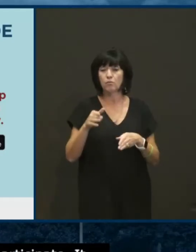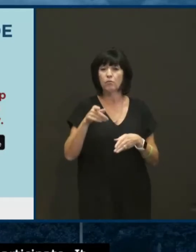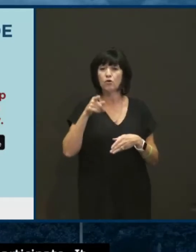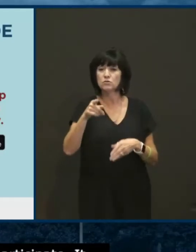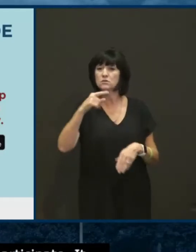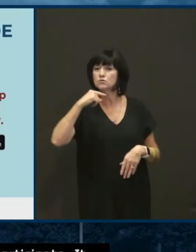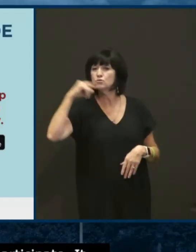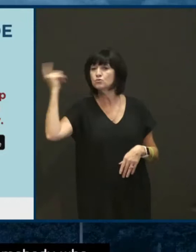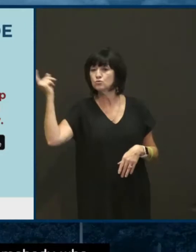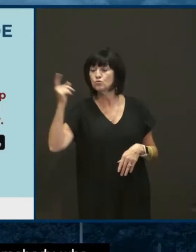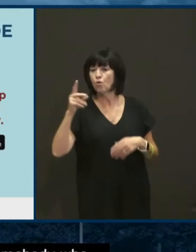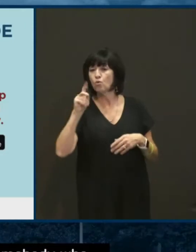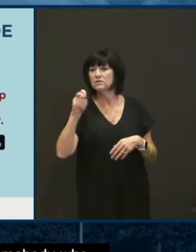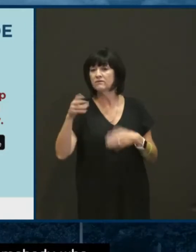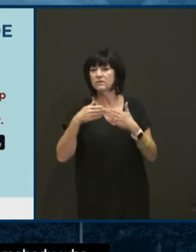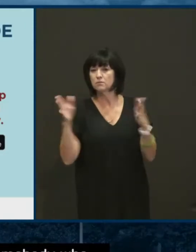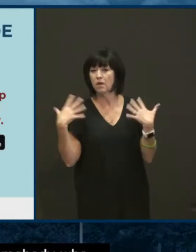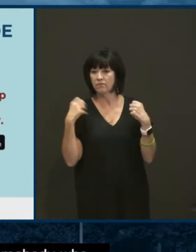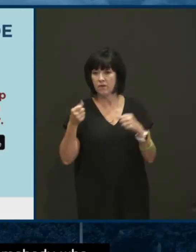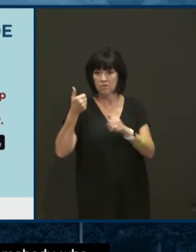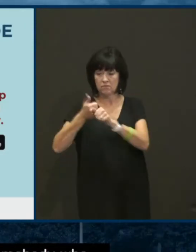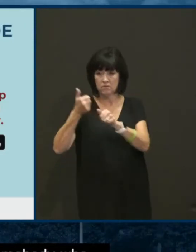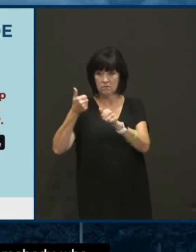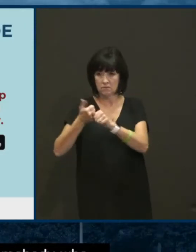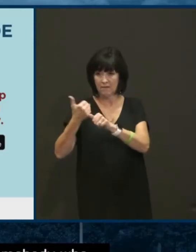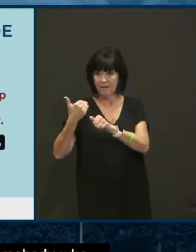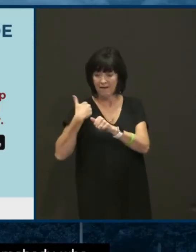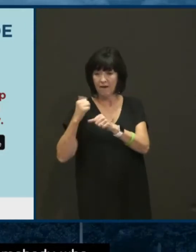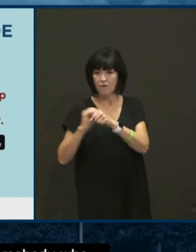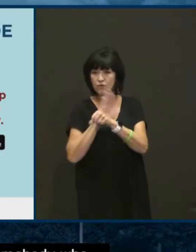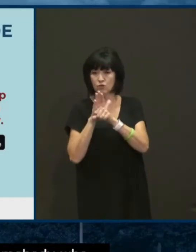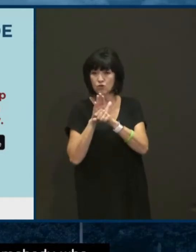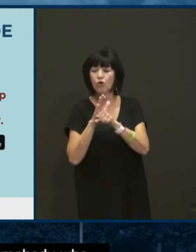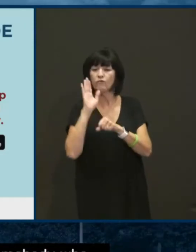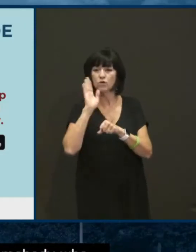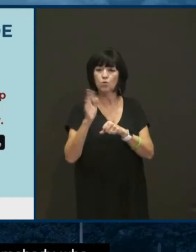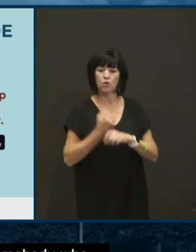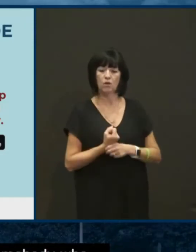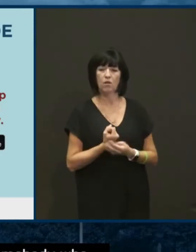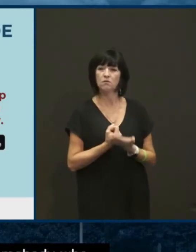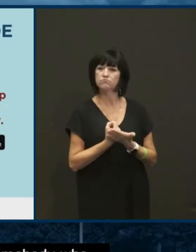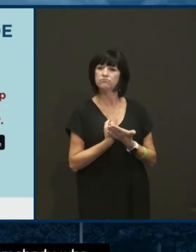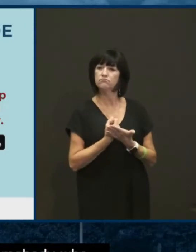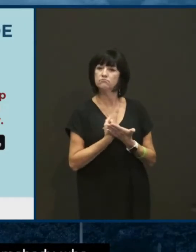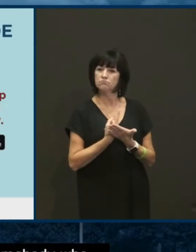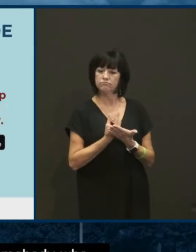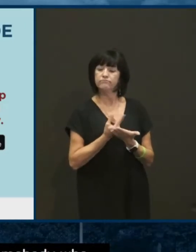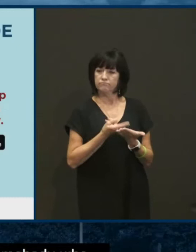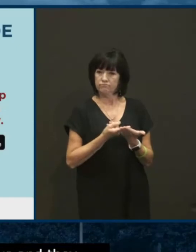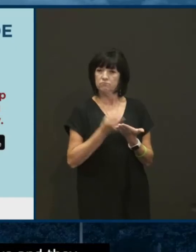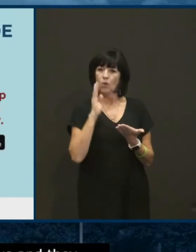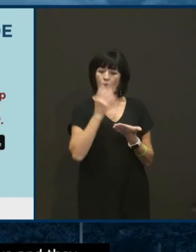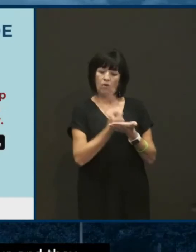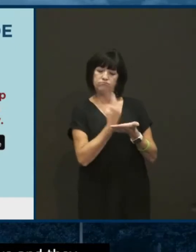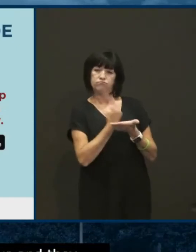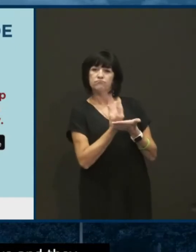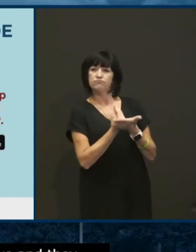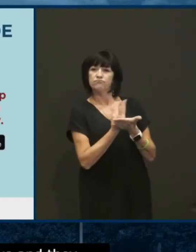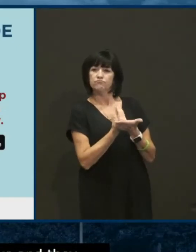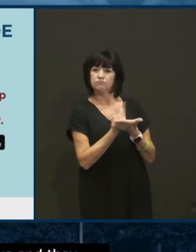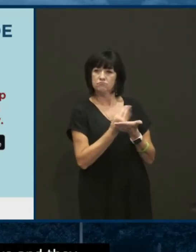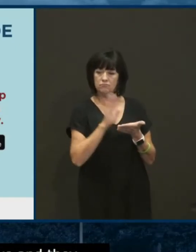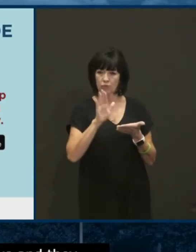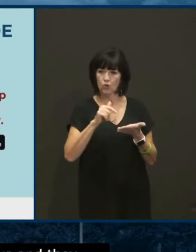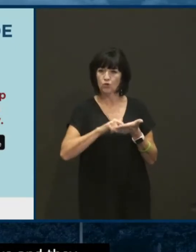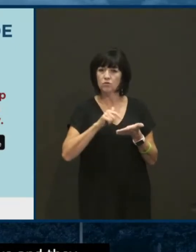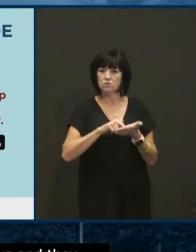the Division of Public Health that they've tested positive, and they trigger the app, and so you'll get a ping to let you know that